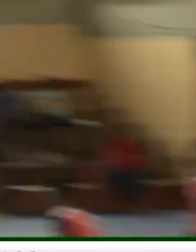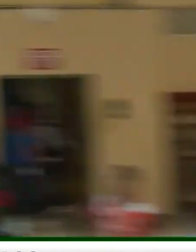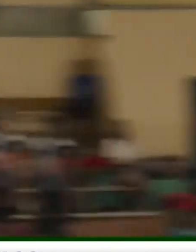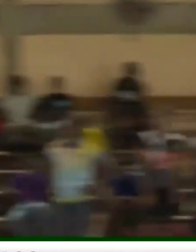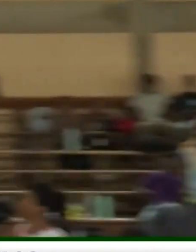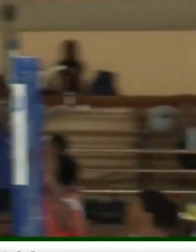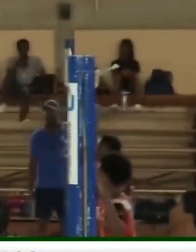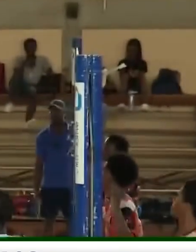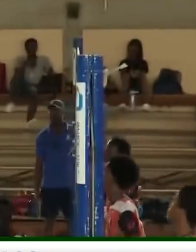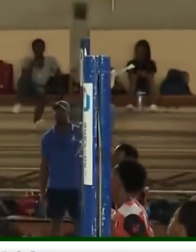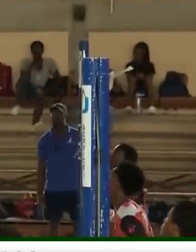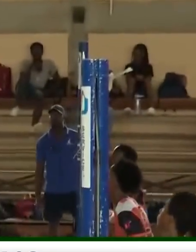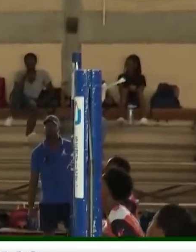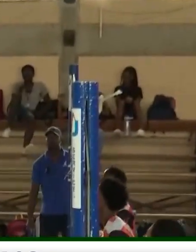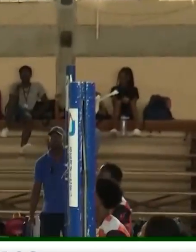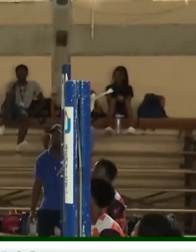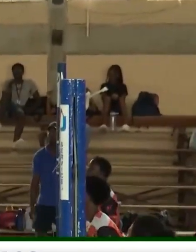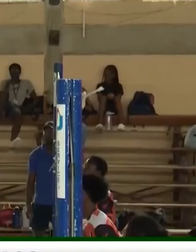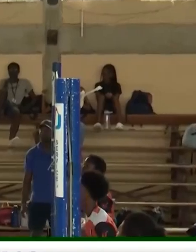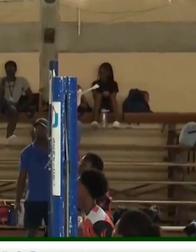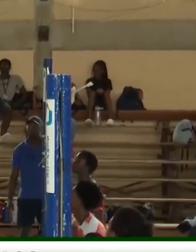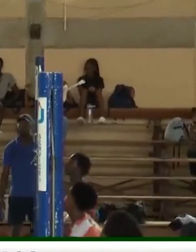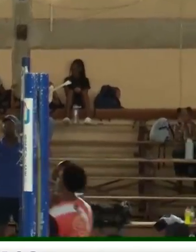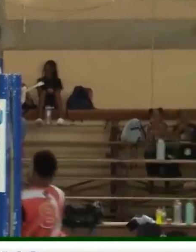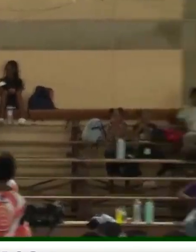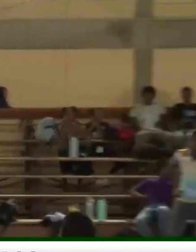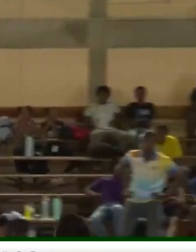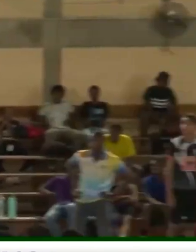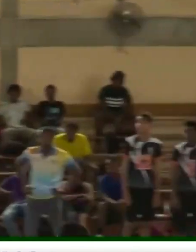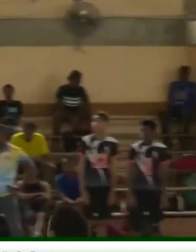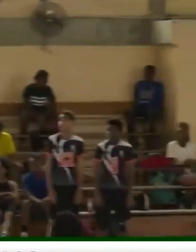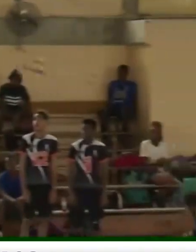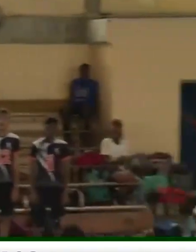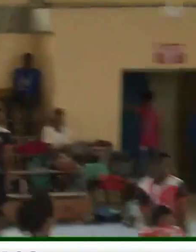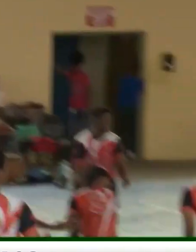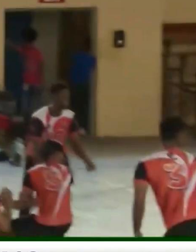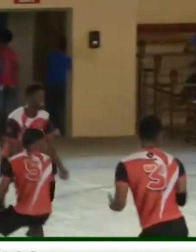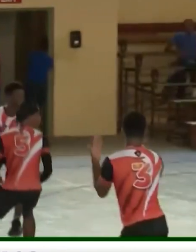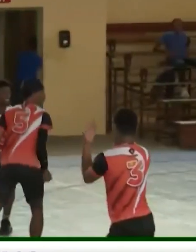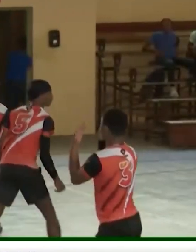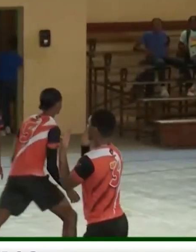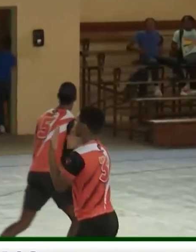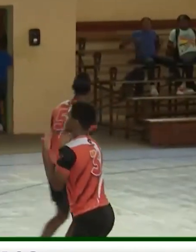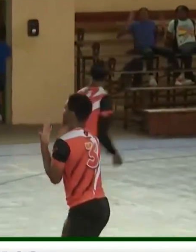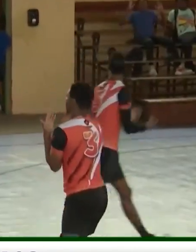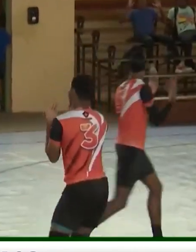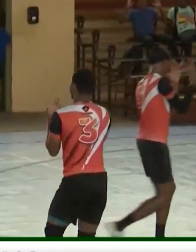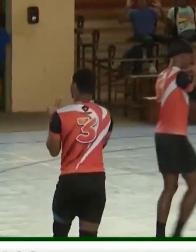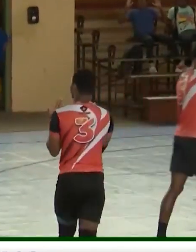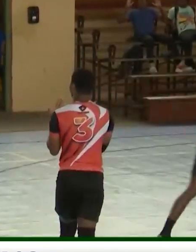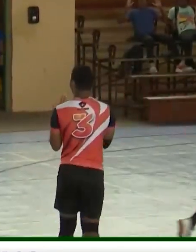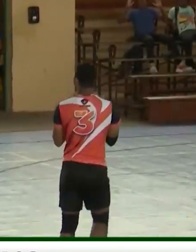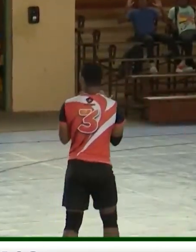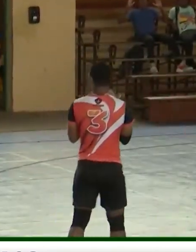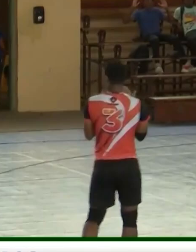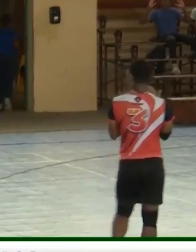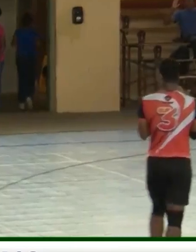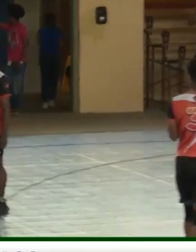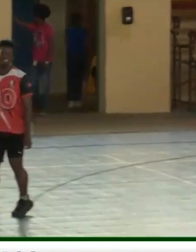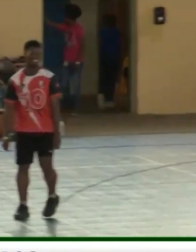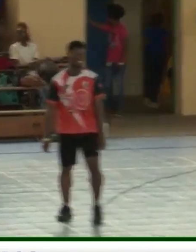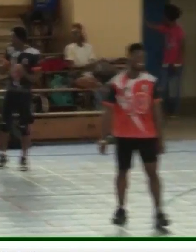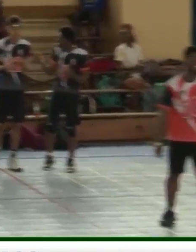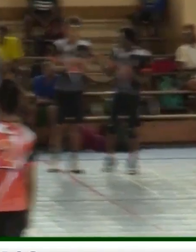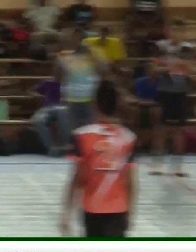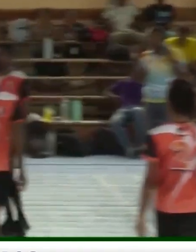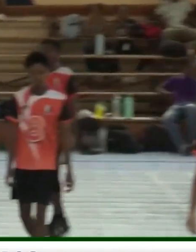St. George Secondary in white and green to the left of your screen. A perfect set from Sanaya Morris, and the spike from Isaiah Francis